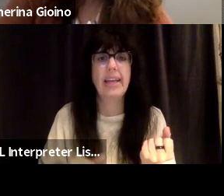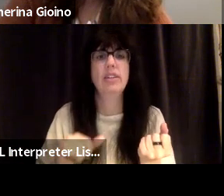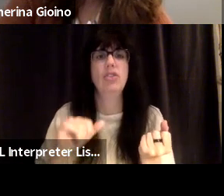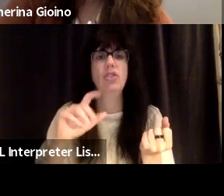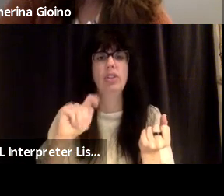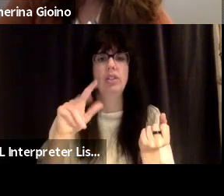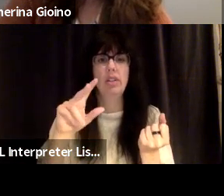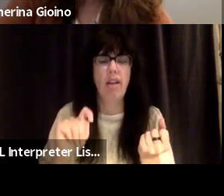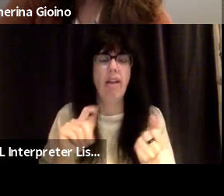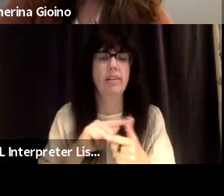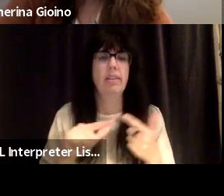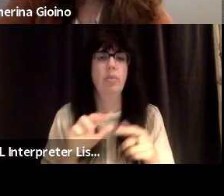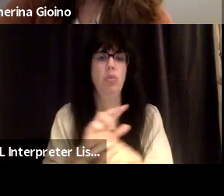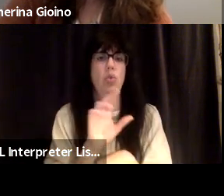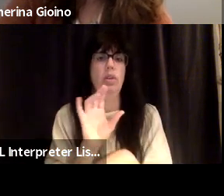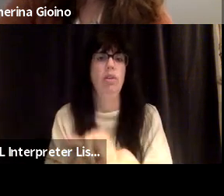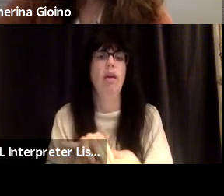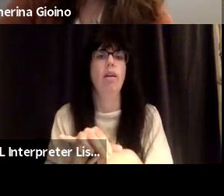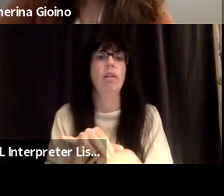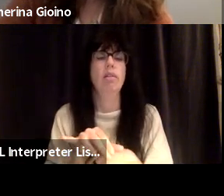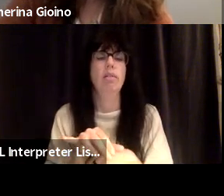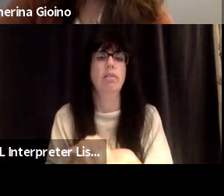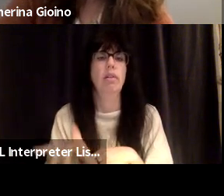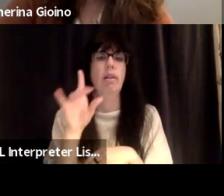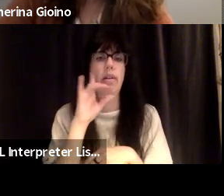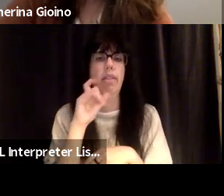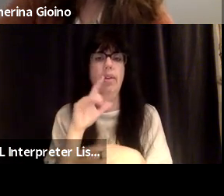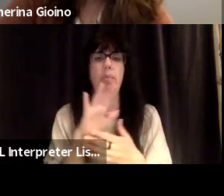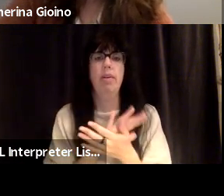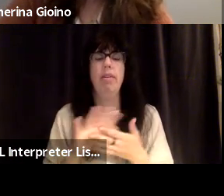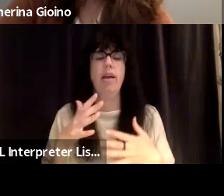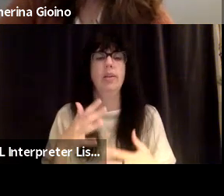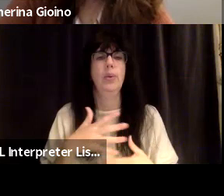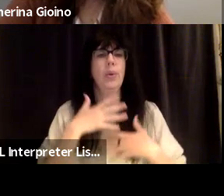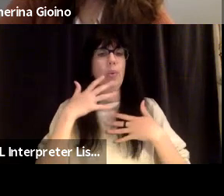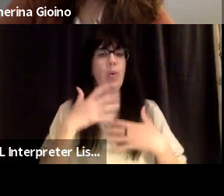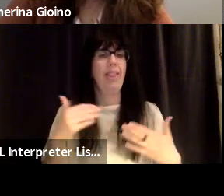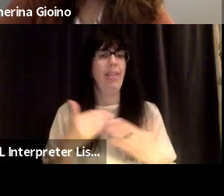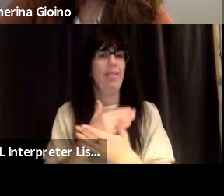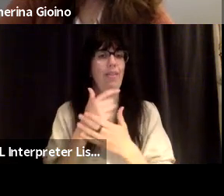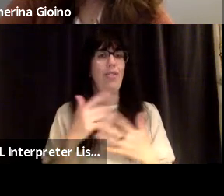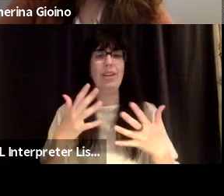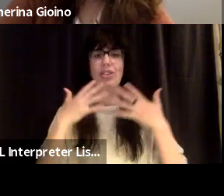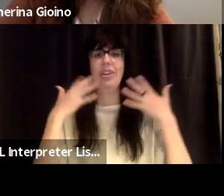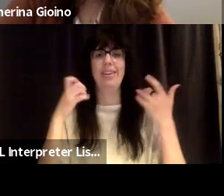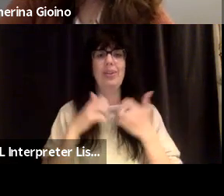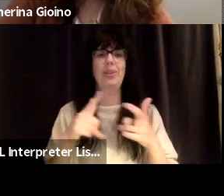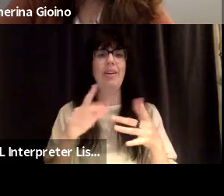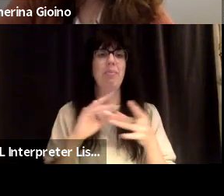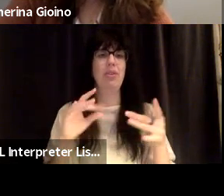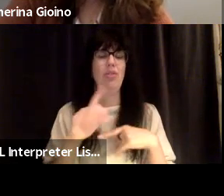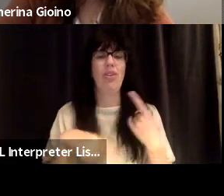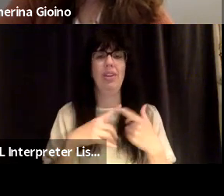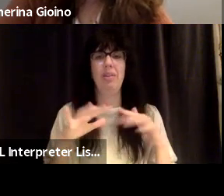them. And I think it would be a breath of fresh air to have me at the floor of City Hall talking about a policy of nose breathing. Thank